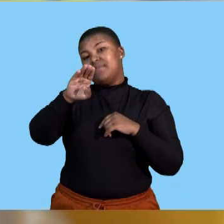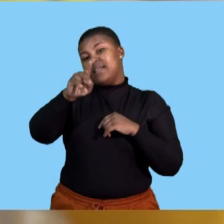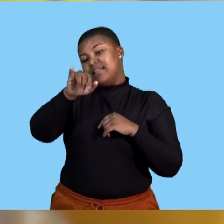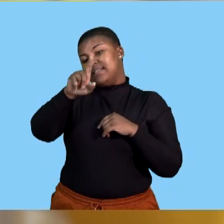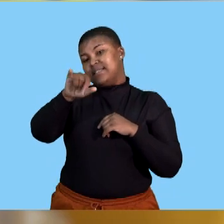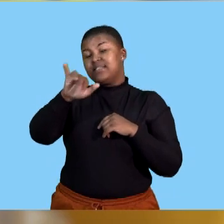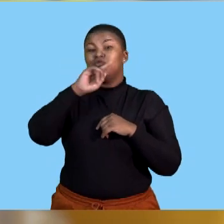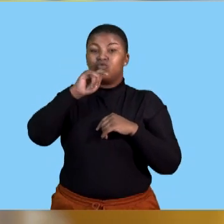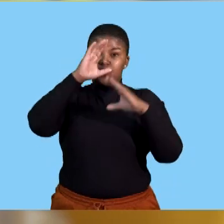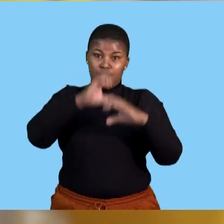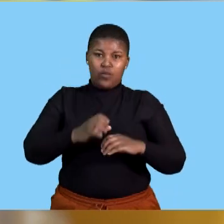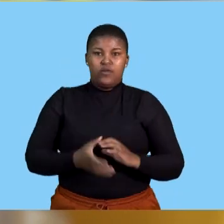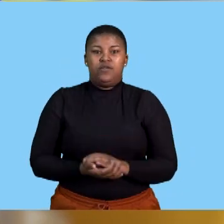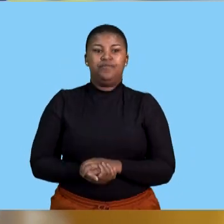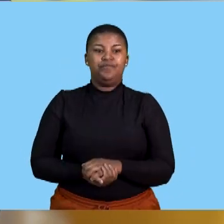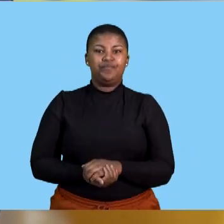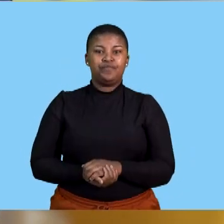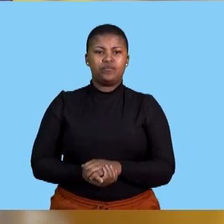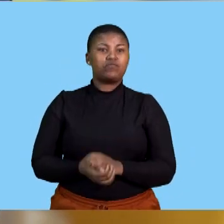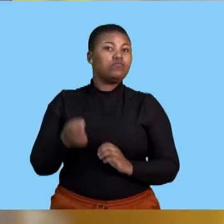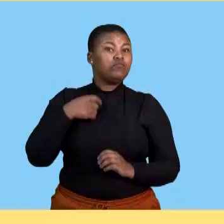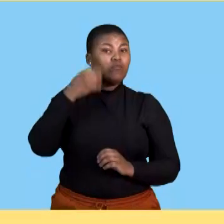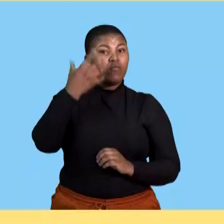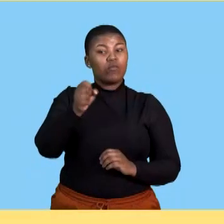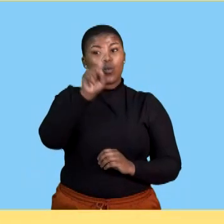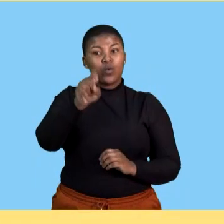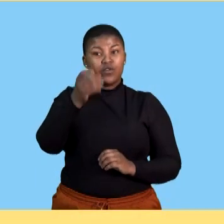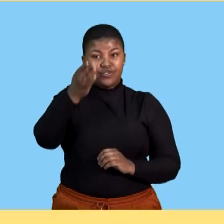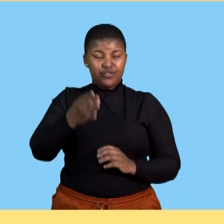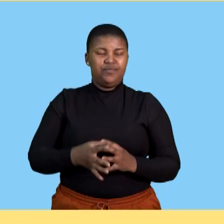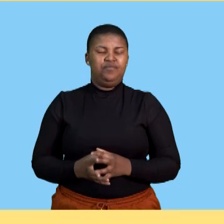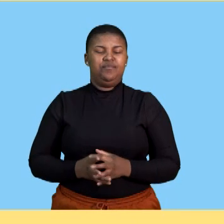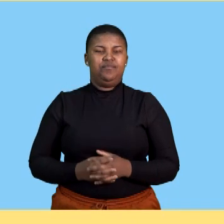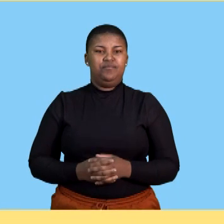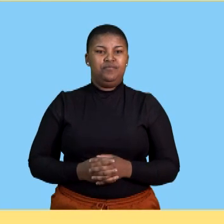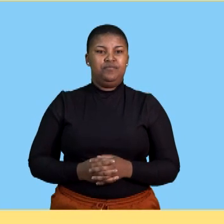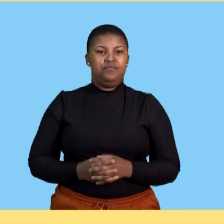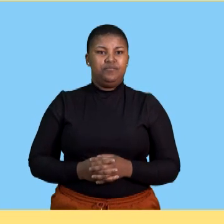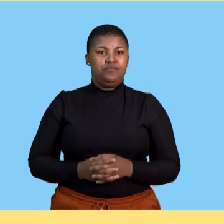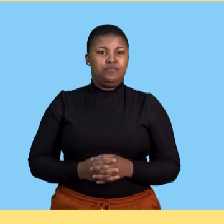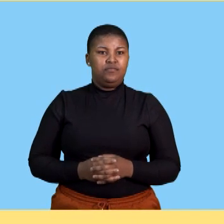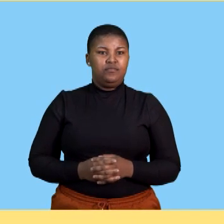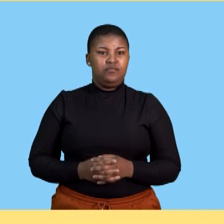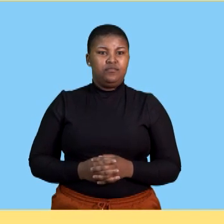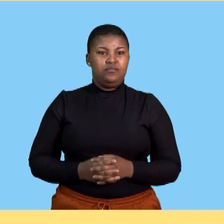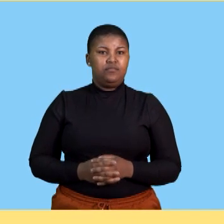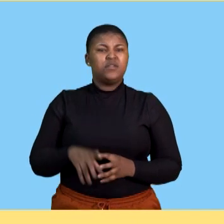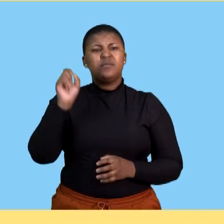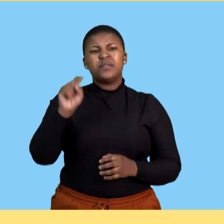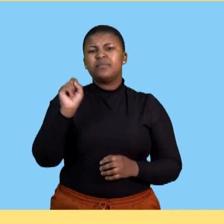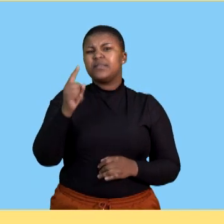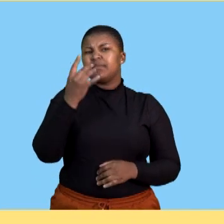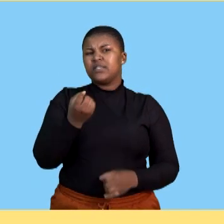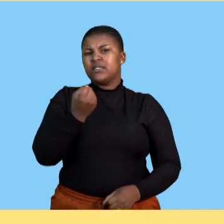indicators. I have a practice question, and it is from the